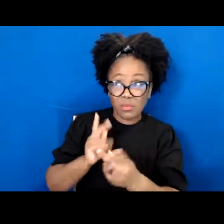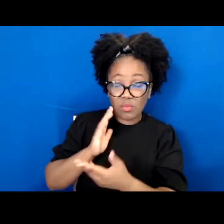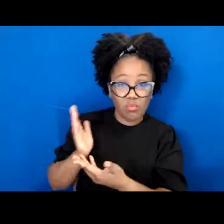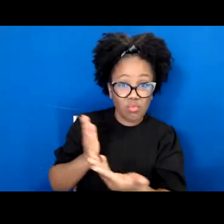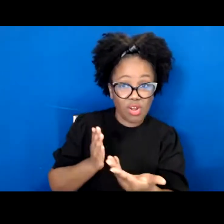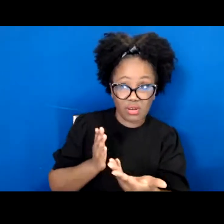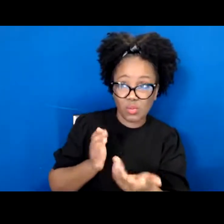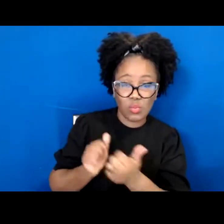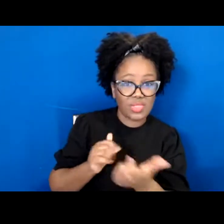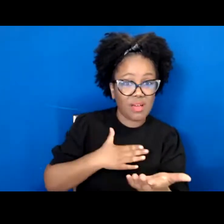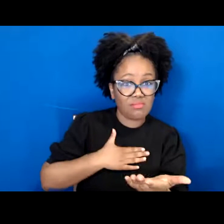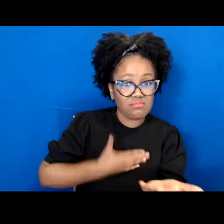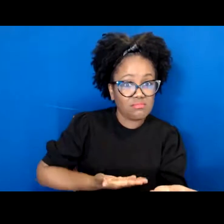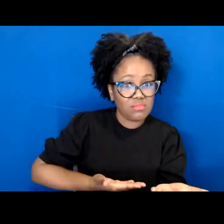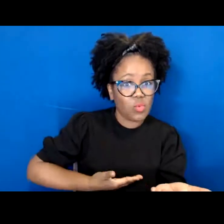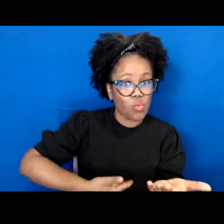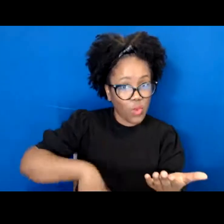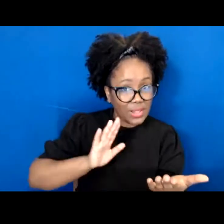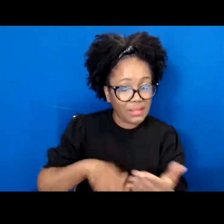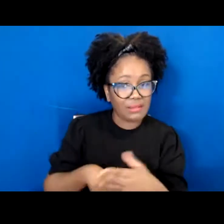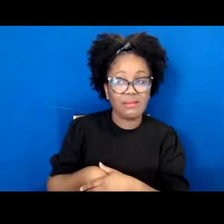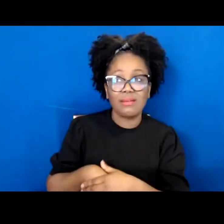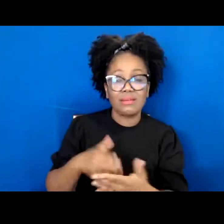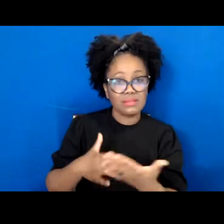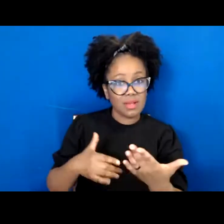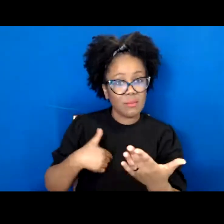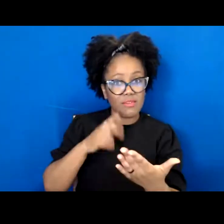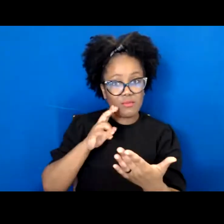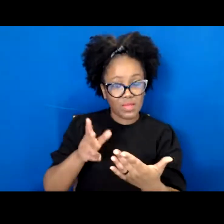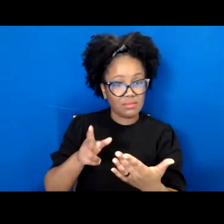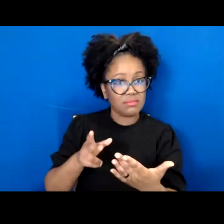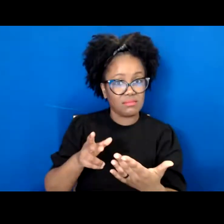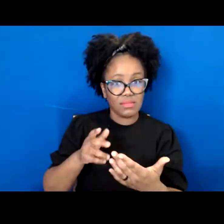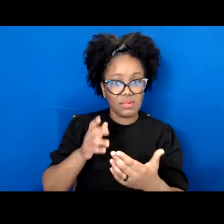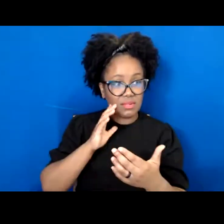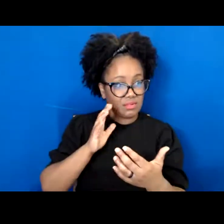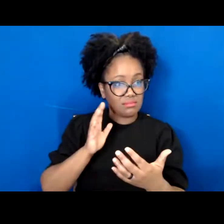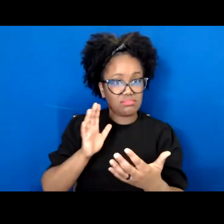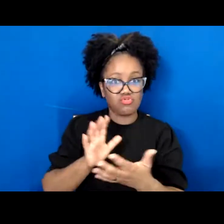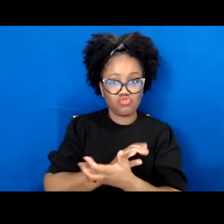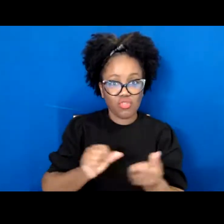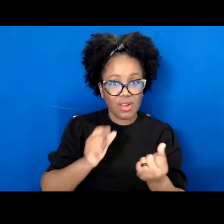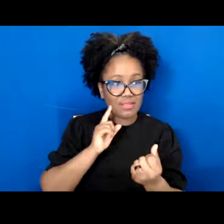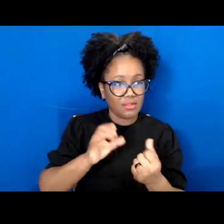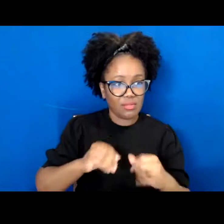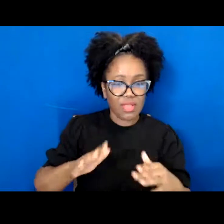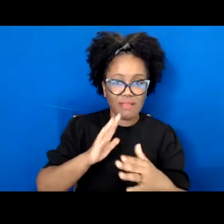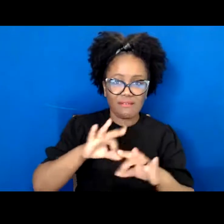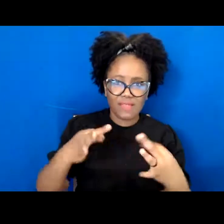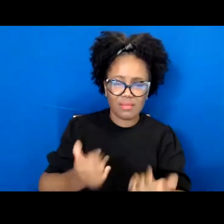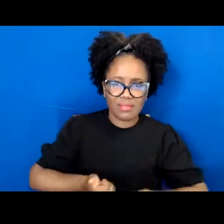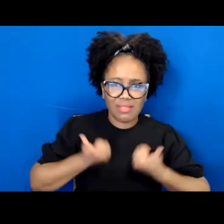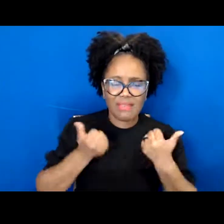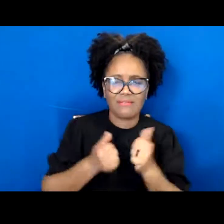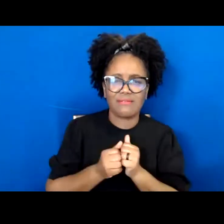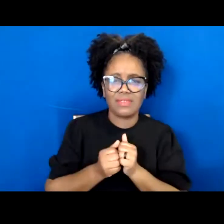distant homes in the hope of a better life, and some have lived on this land for more generations than can be counted. We acknowledge we are standing on